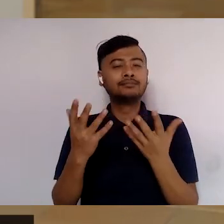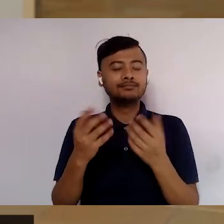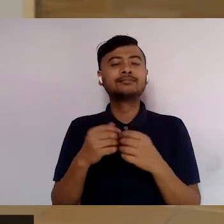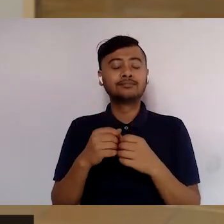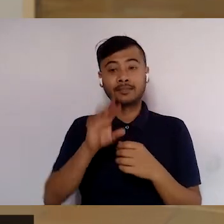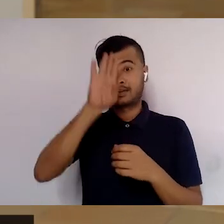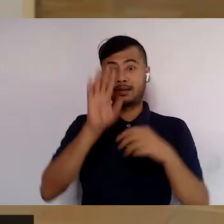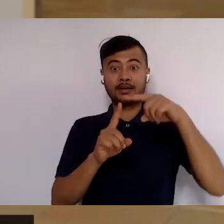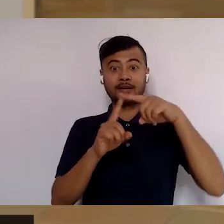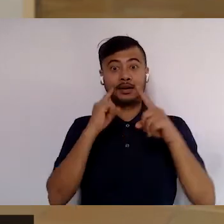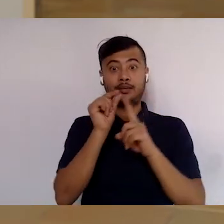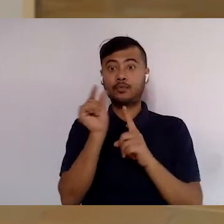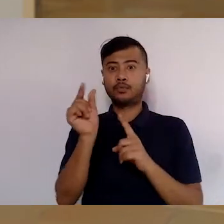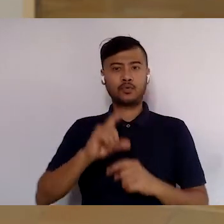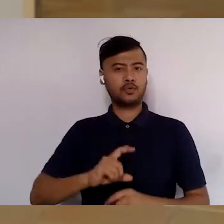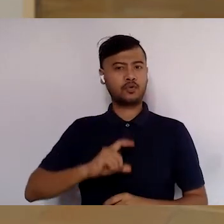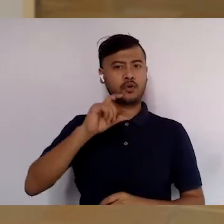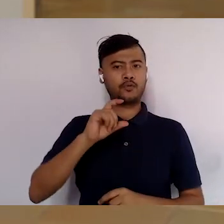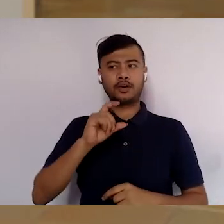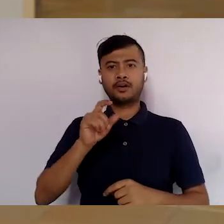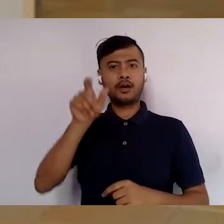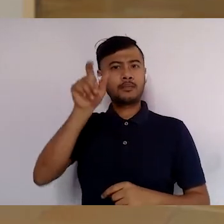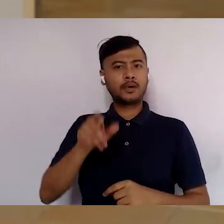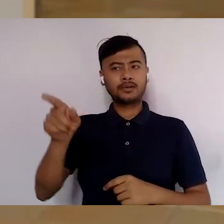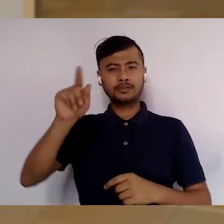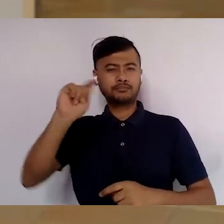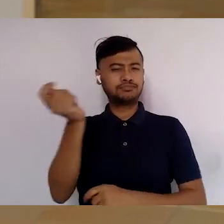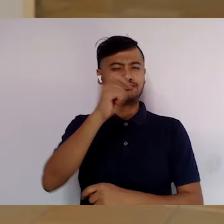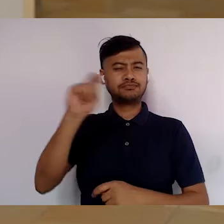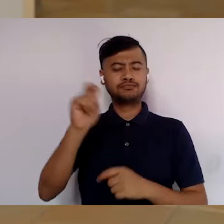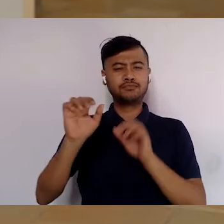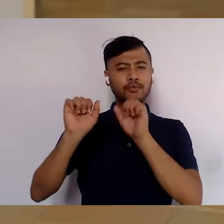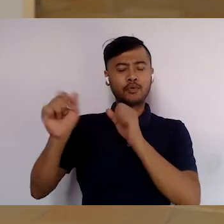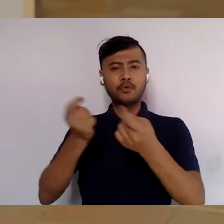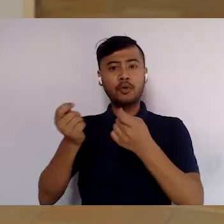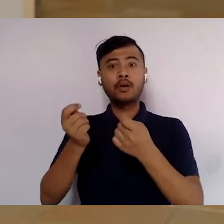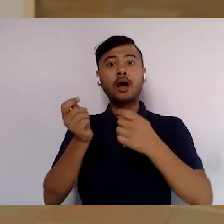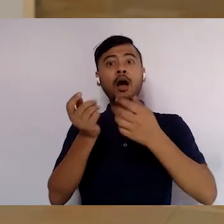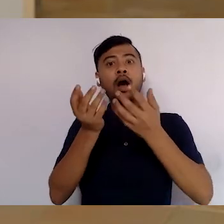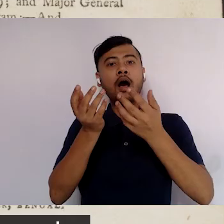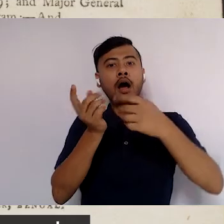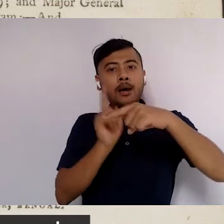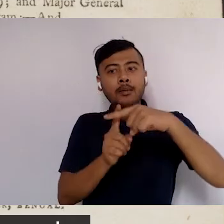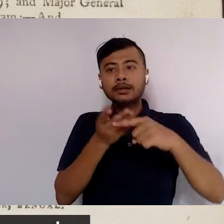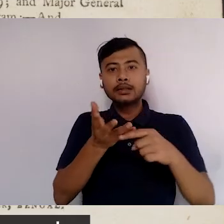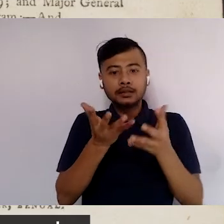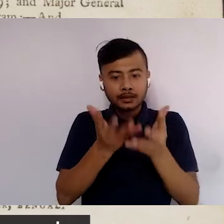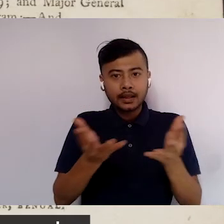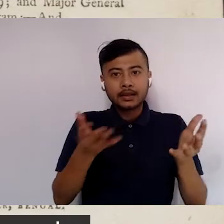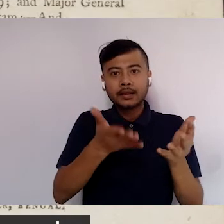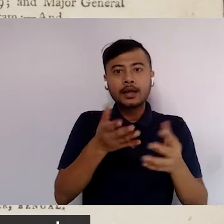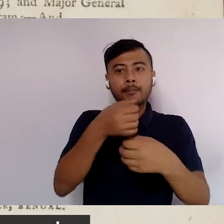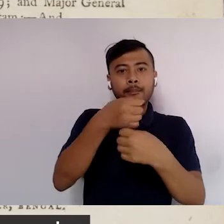light-hearted expression of something seen in much more sophisticated form in other objects made for the ruler. We don't